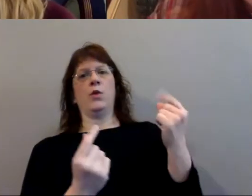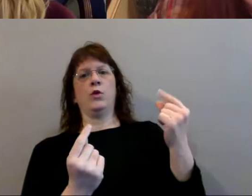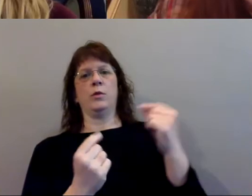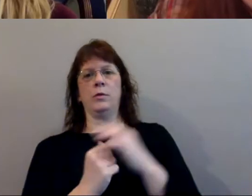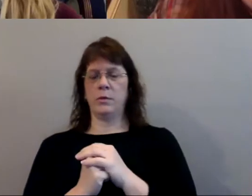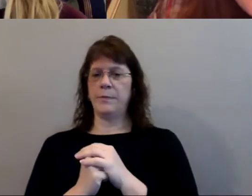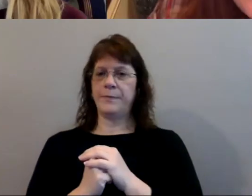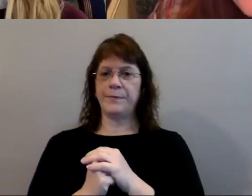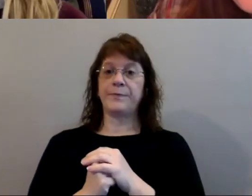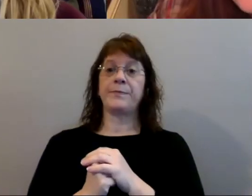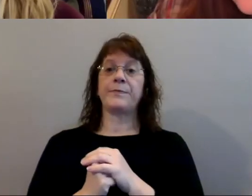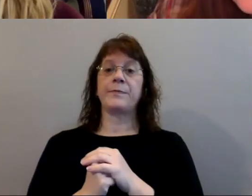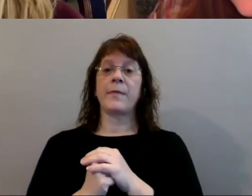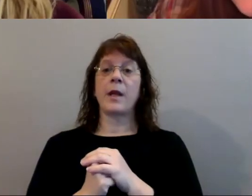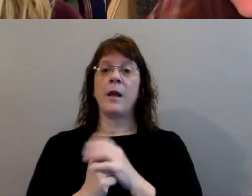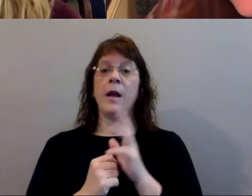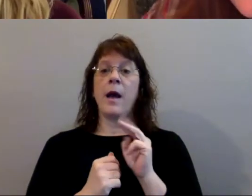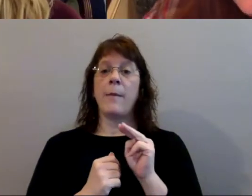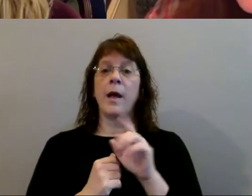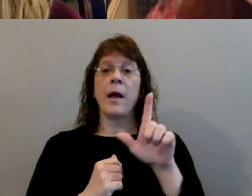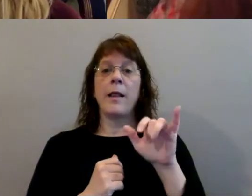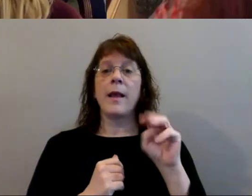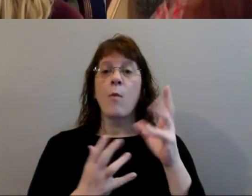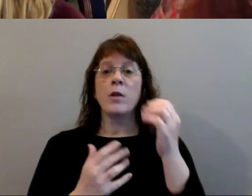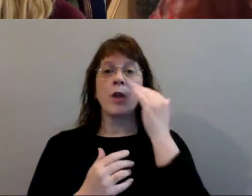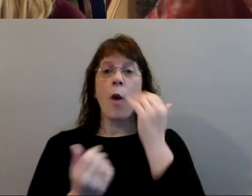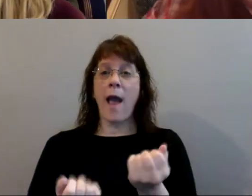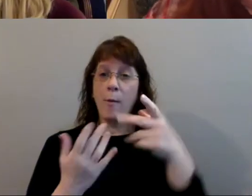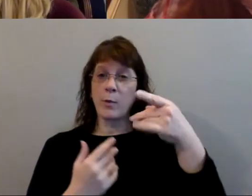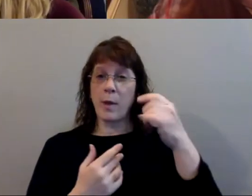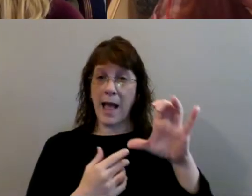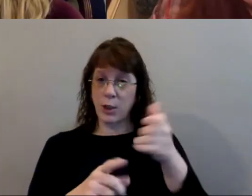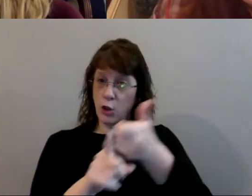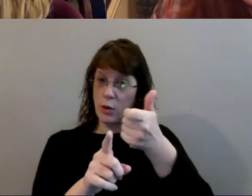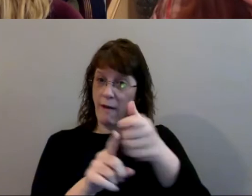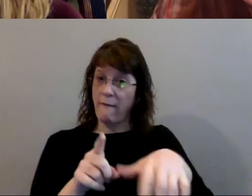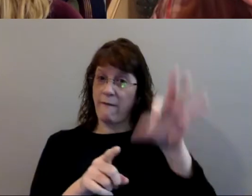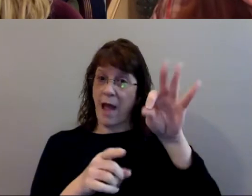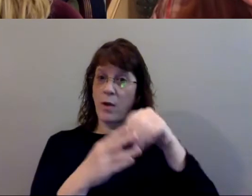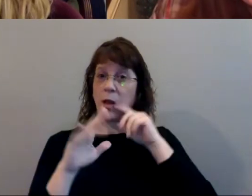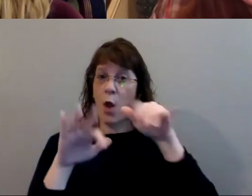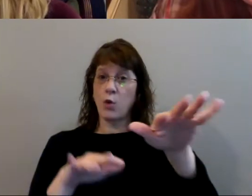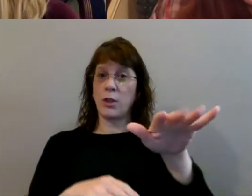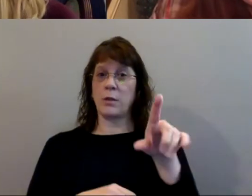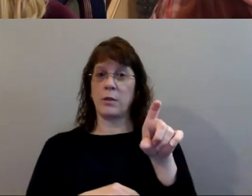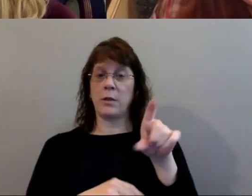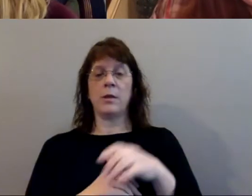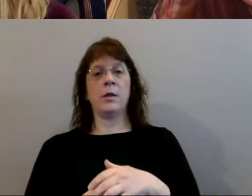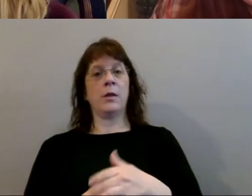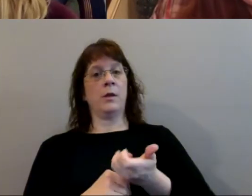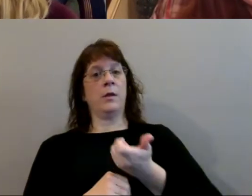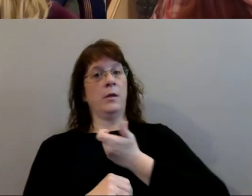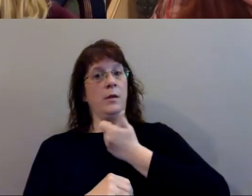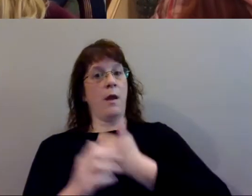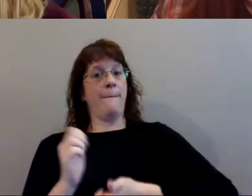good. Yeah. Liam would like to know, how much plastic have you personally found in the ocean? So I actually most